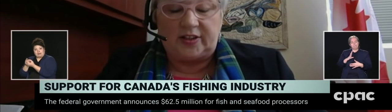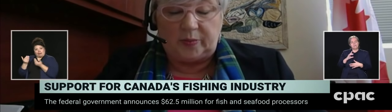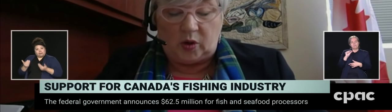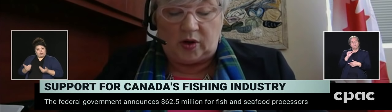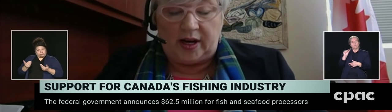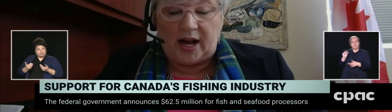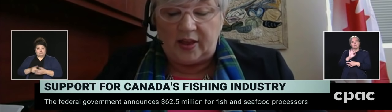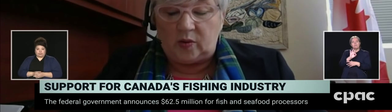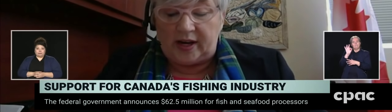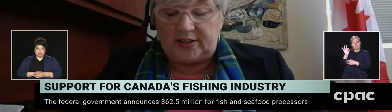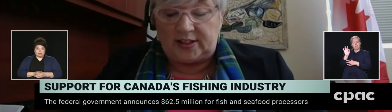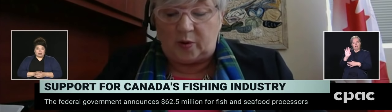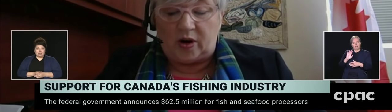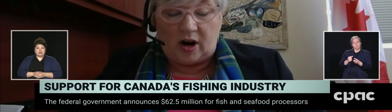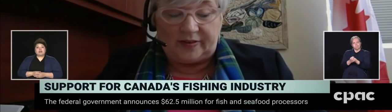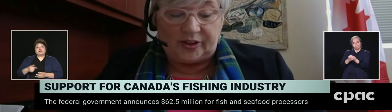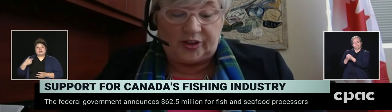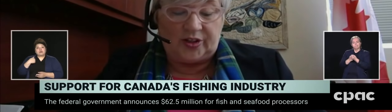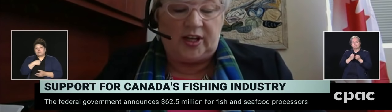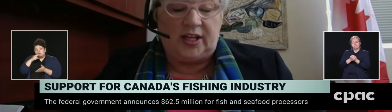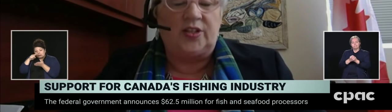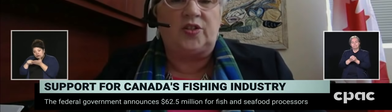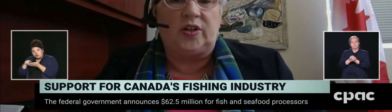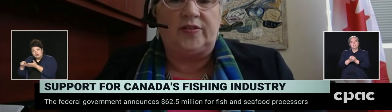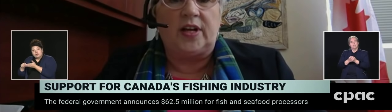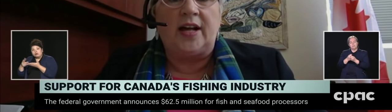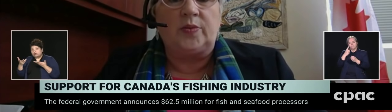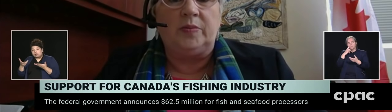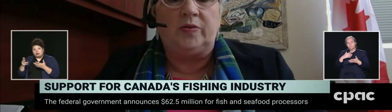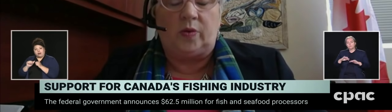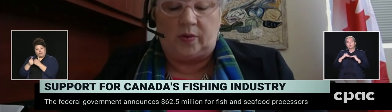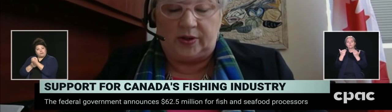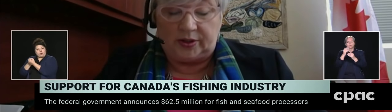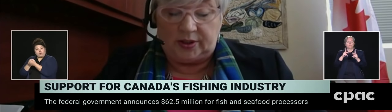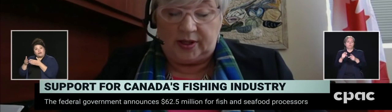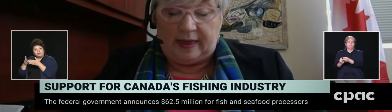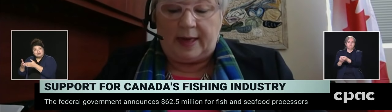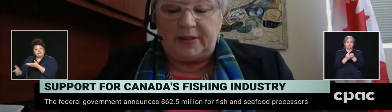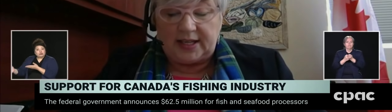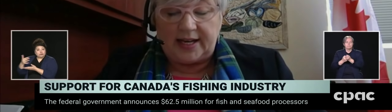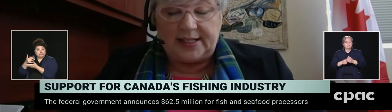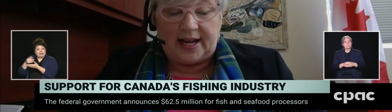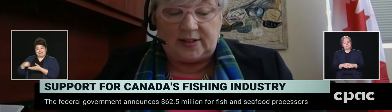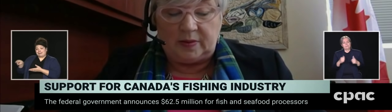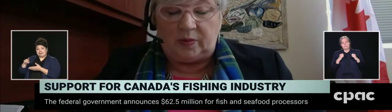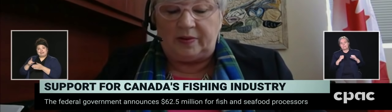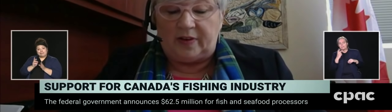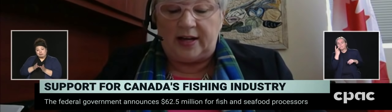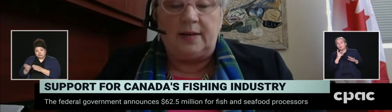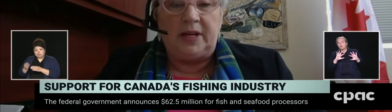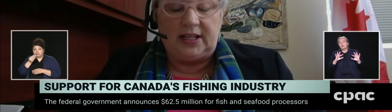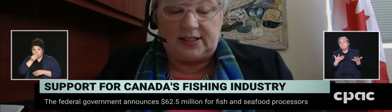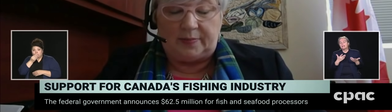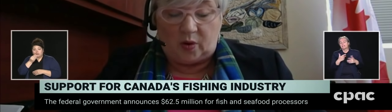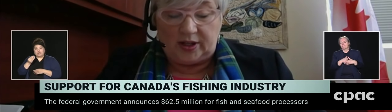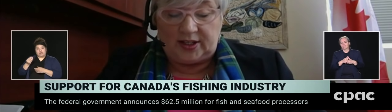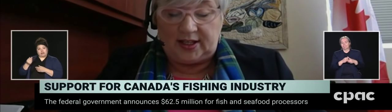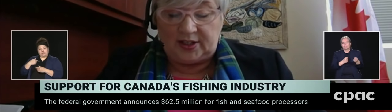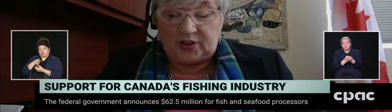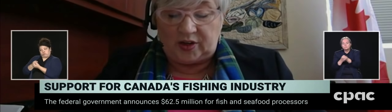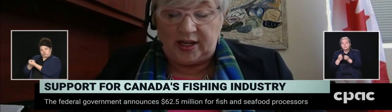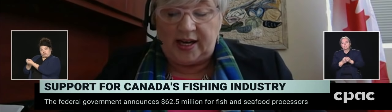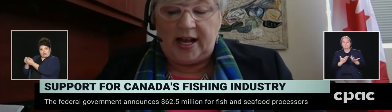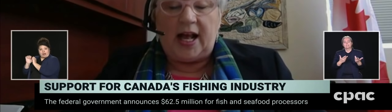actively exploring other ways to support harvesters and the industries as we move forward. But today's announcement will provide immediate support